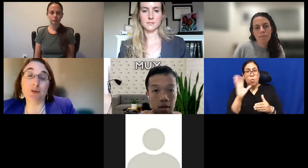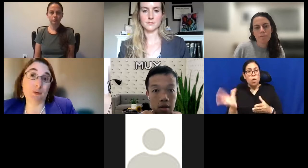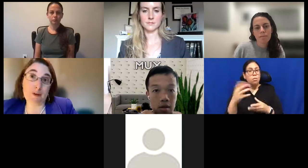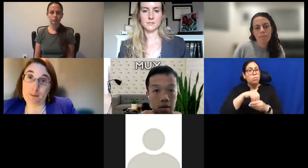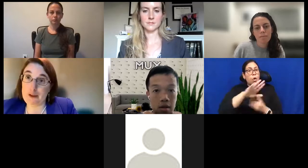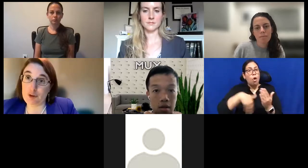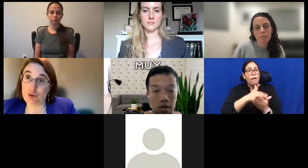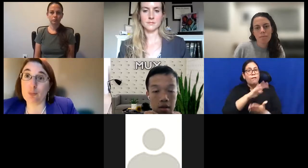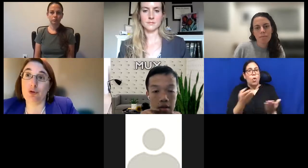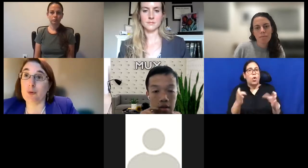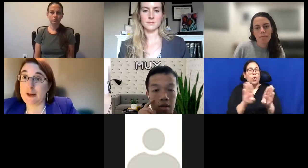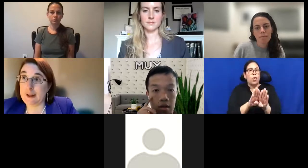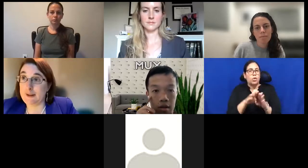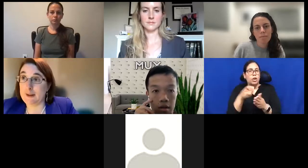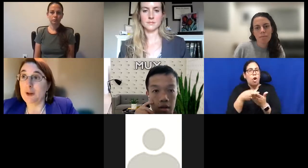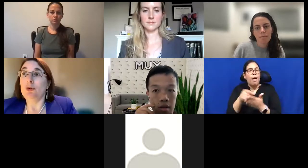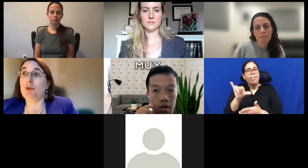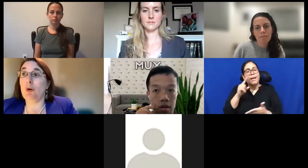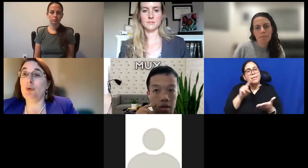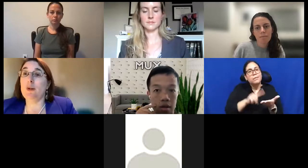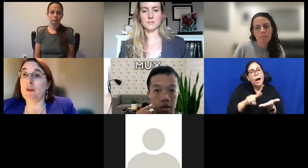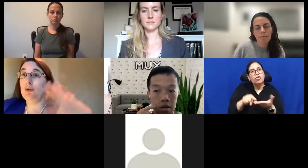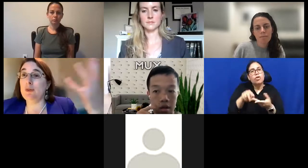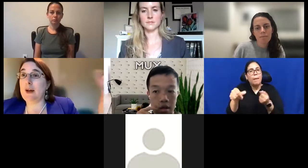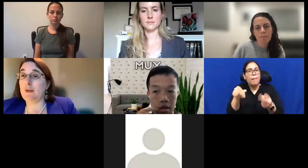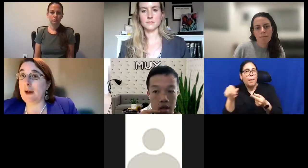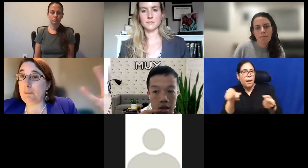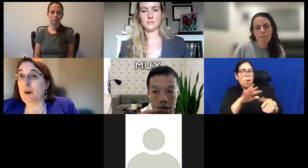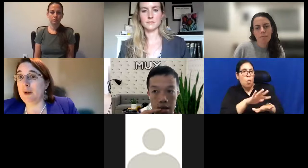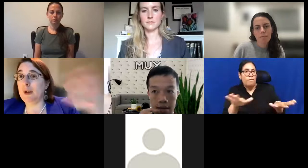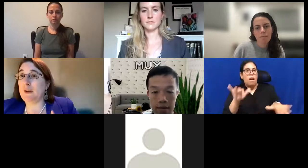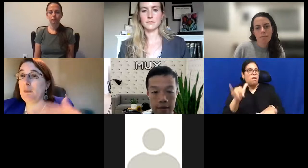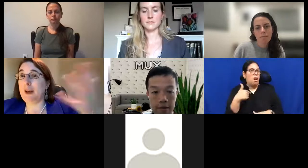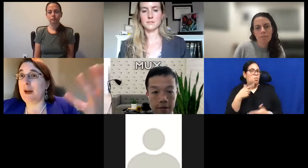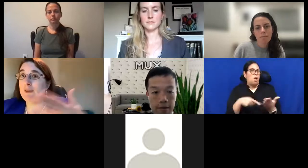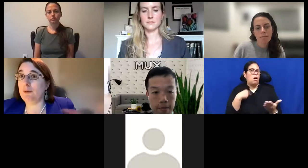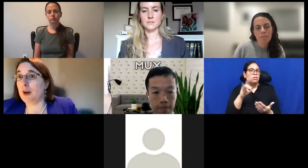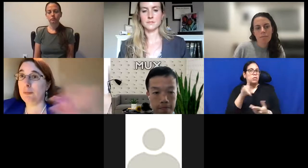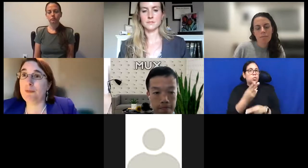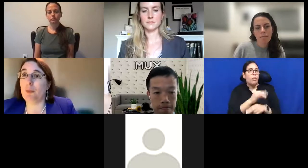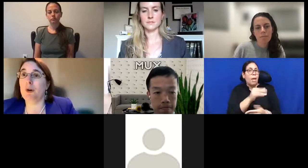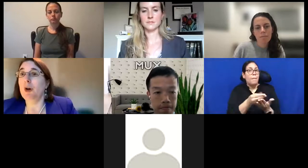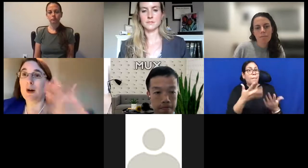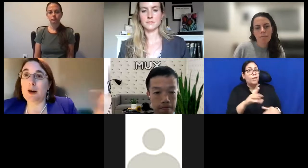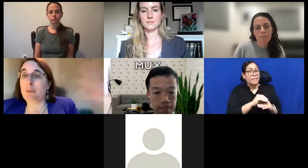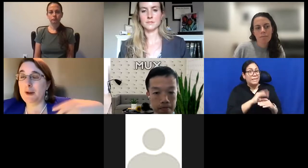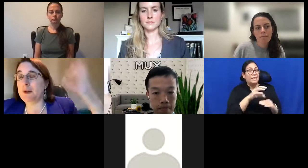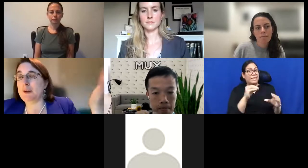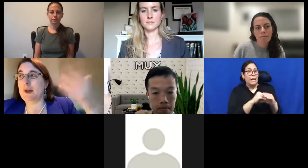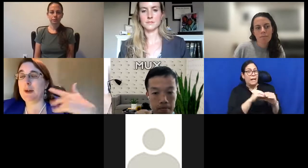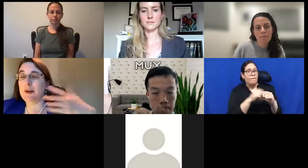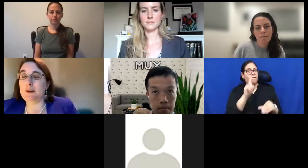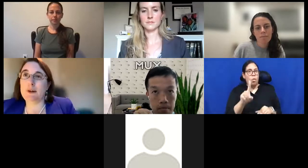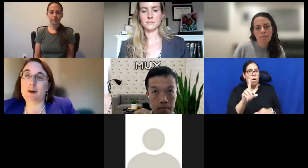including your inspections, which is why I did. So you can then use that money that you might have saved up for a down